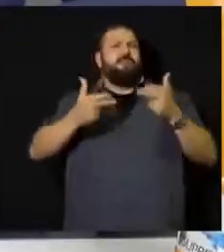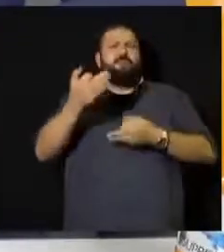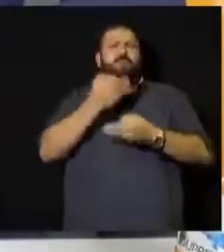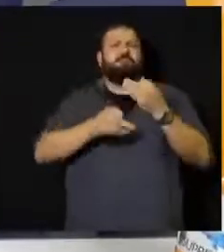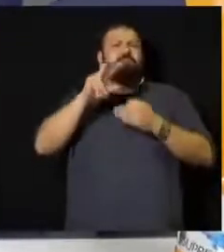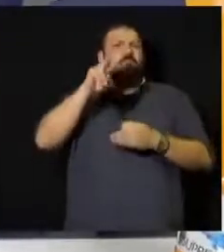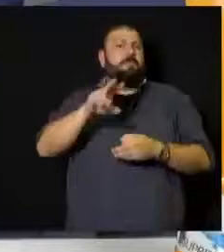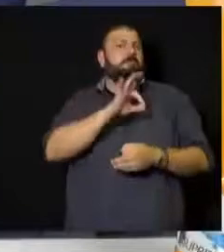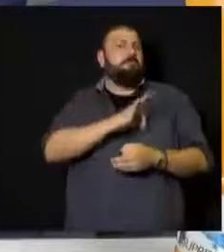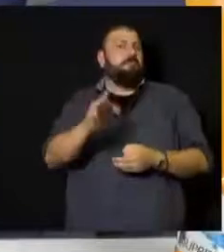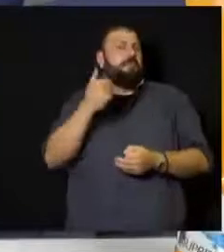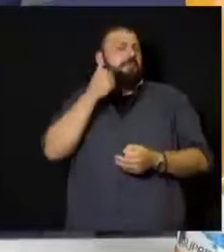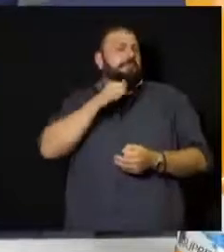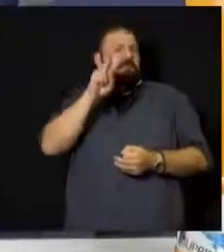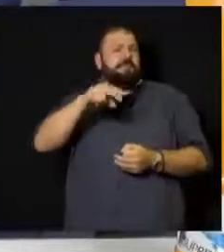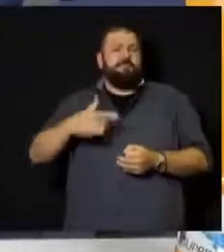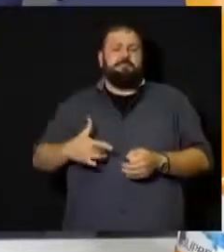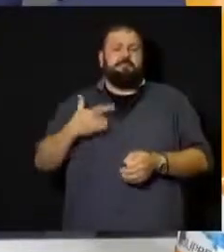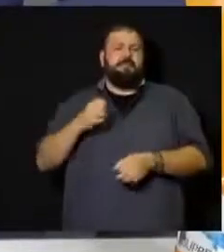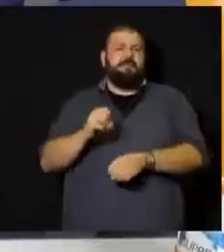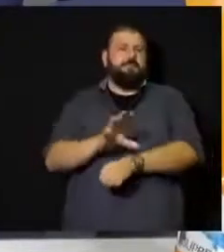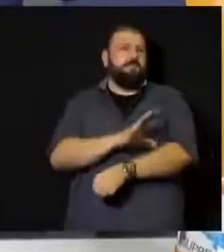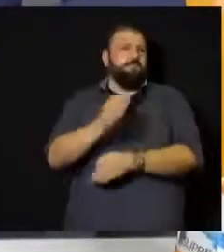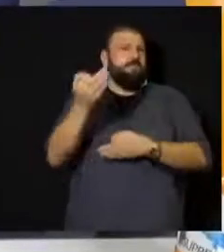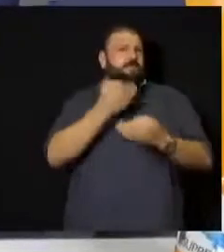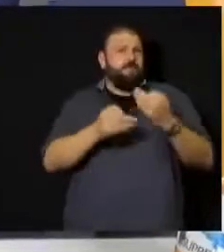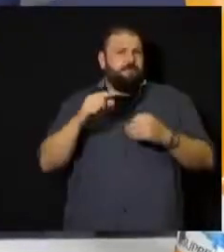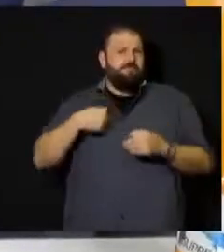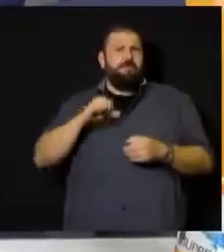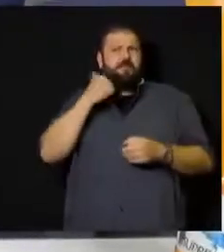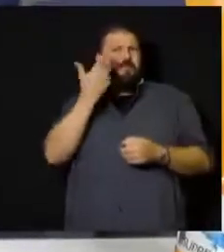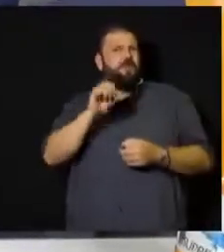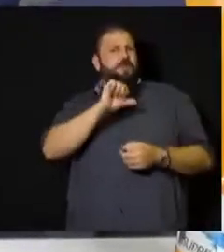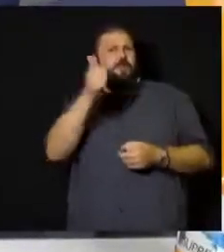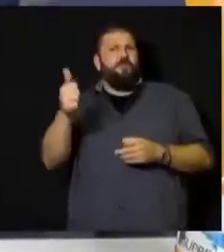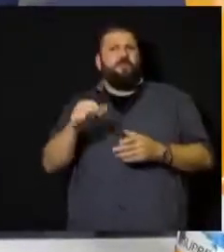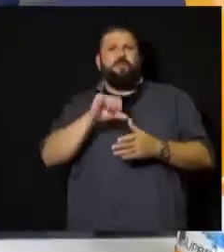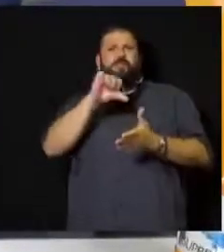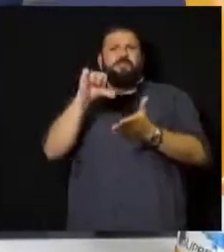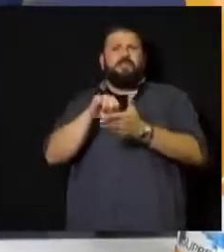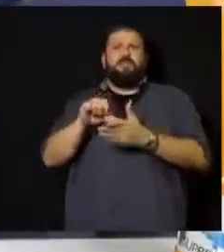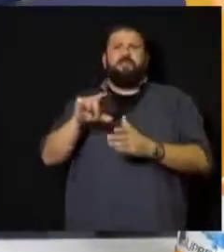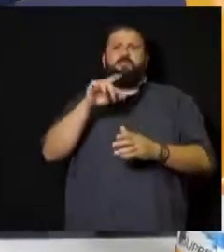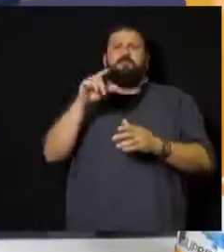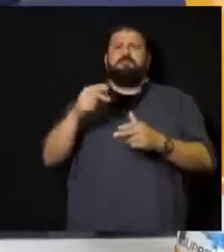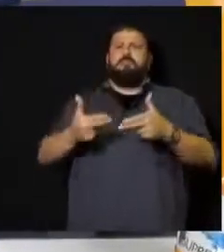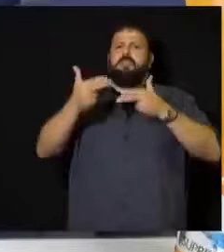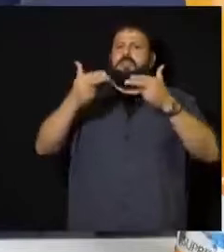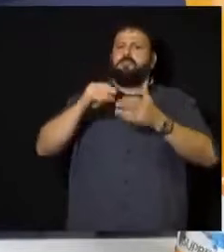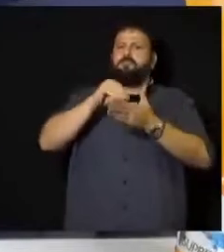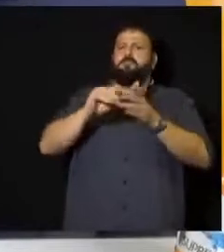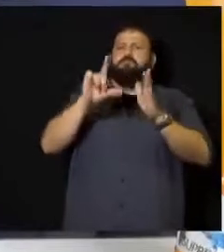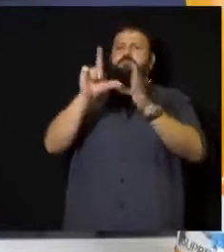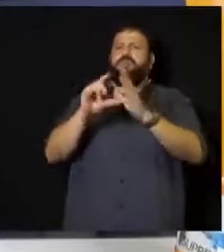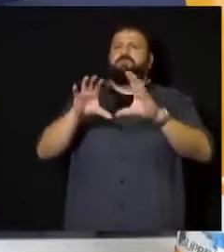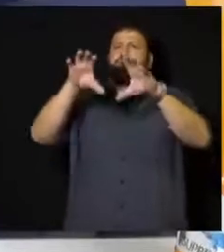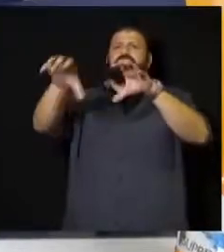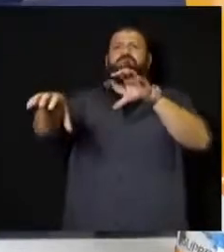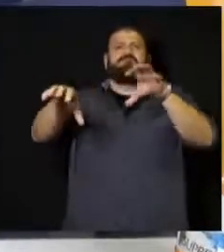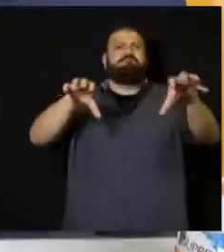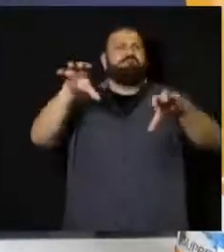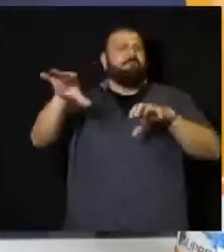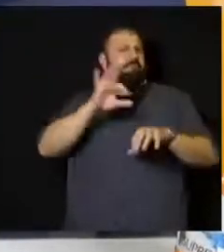that I really love sharing is that I told Catherine, let's open another business center now. And I believe that